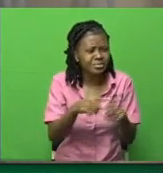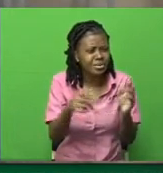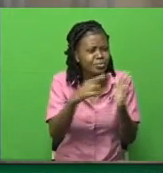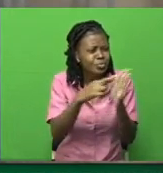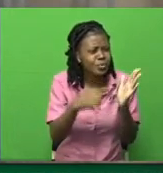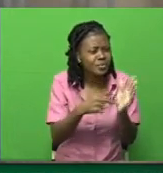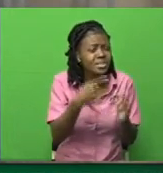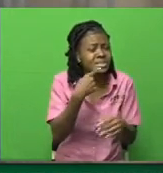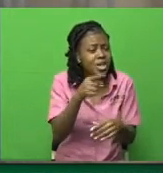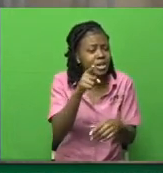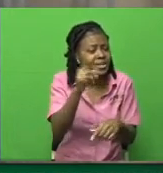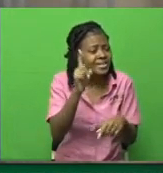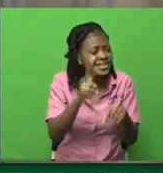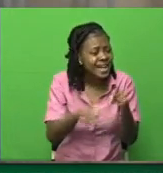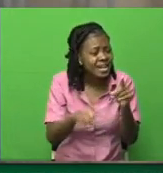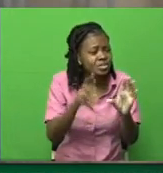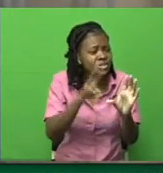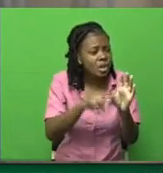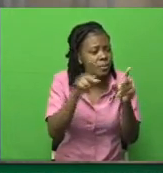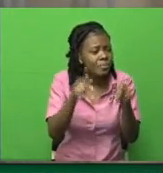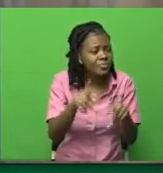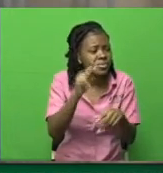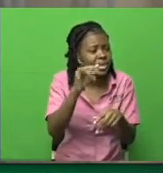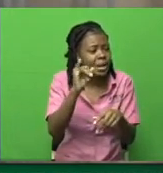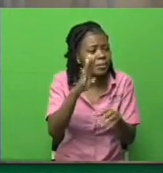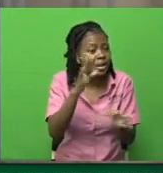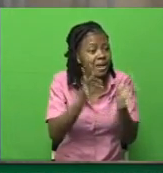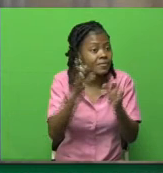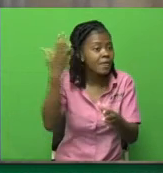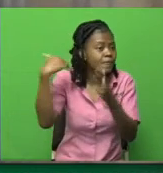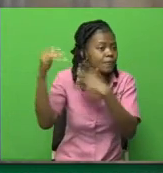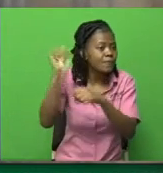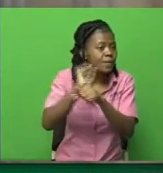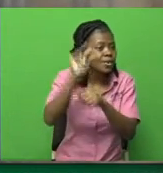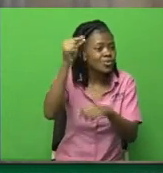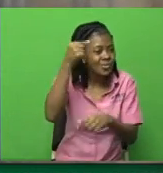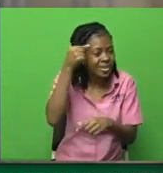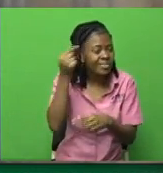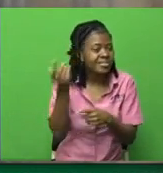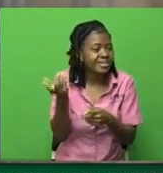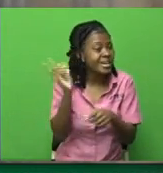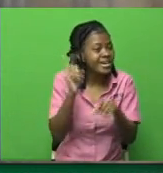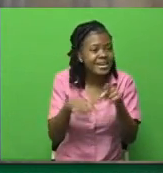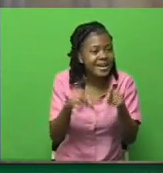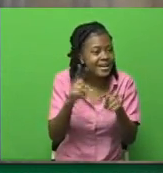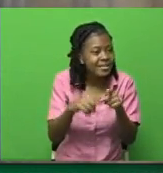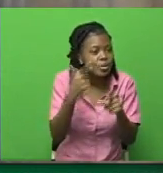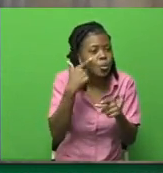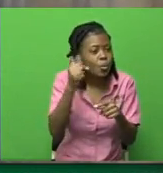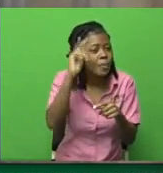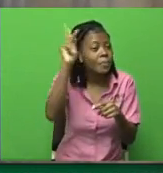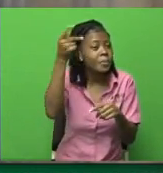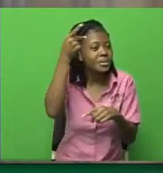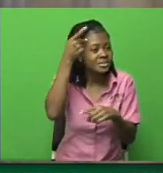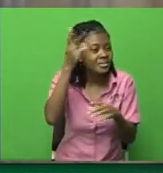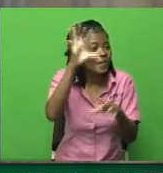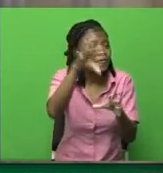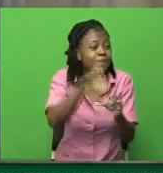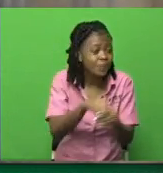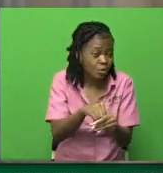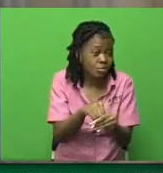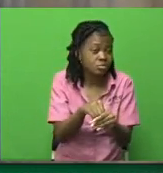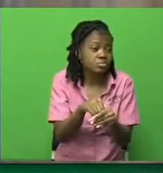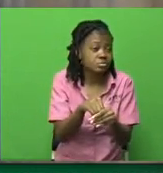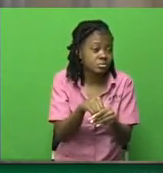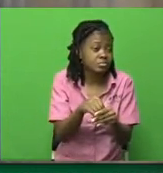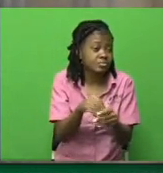political interference or the resemblance of political affairs same nib same National Insurance